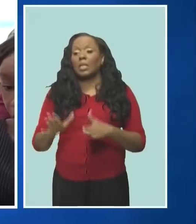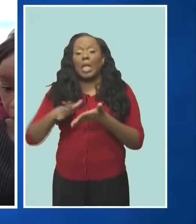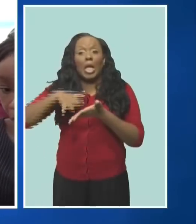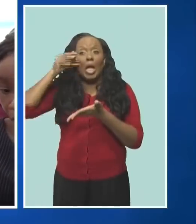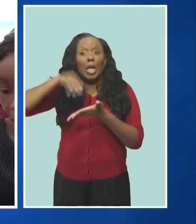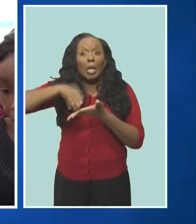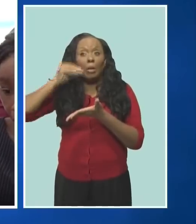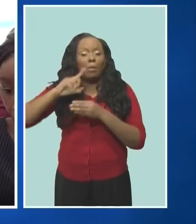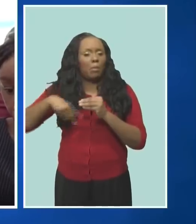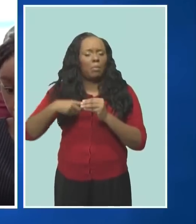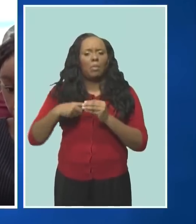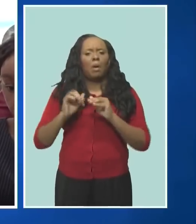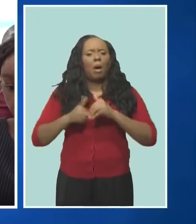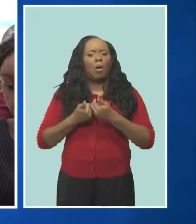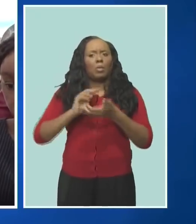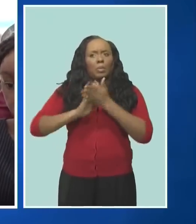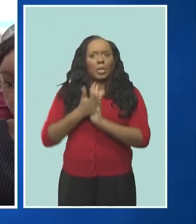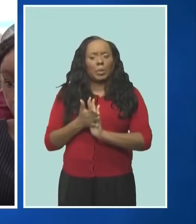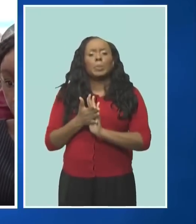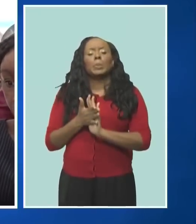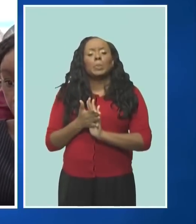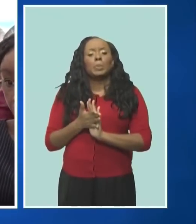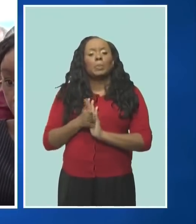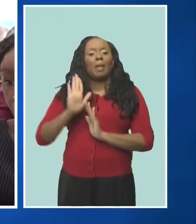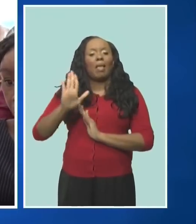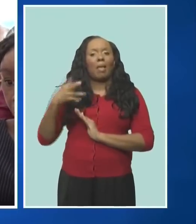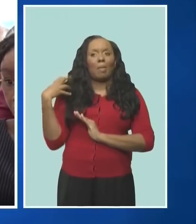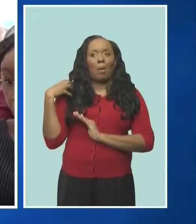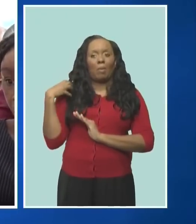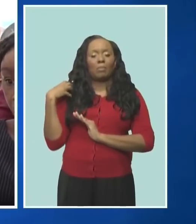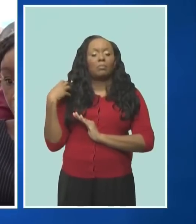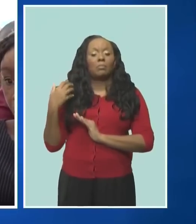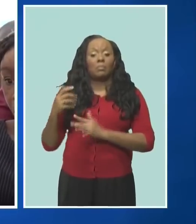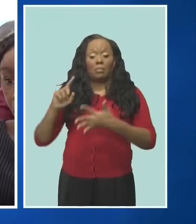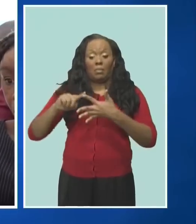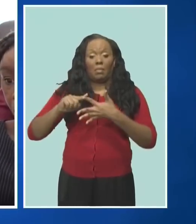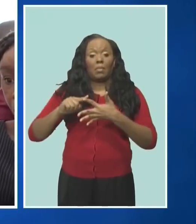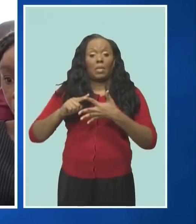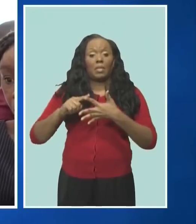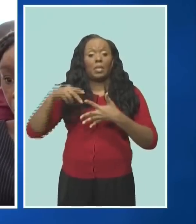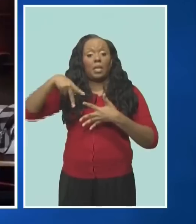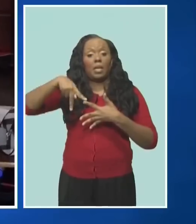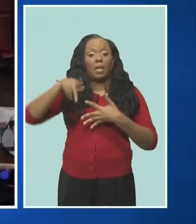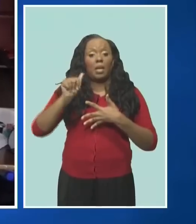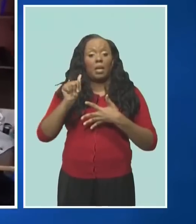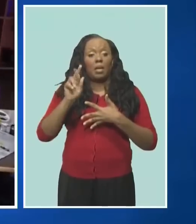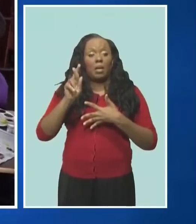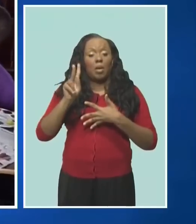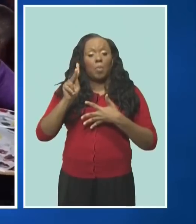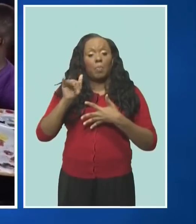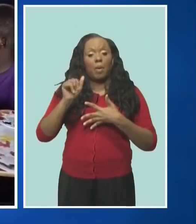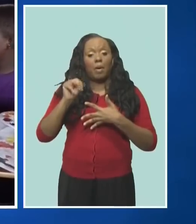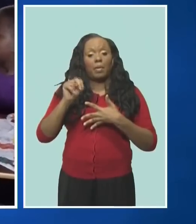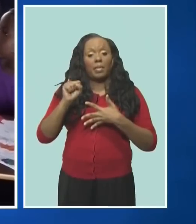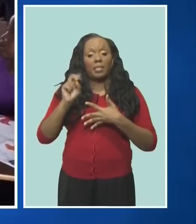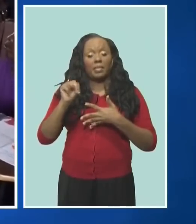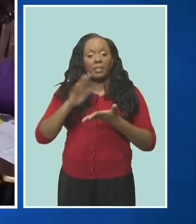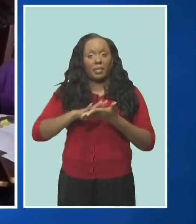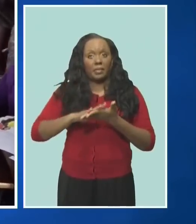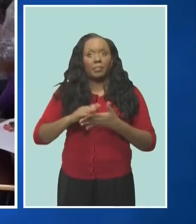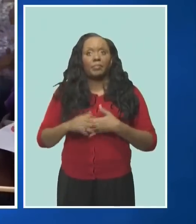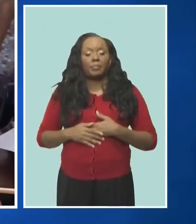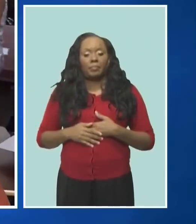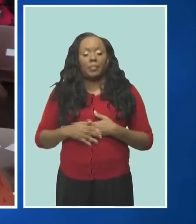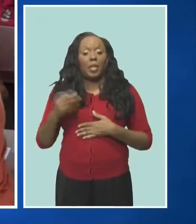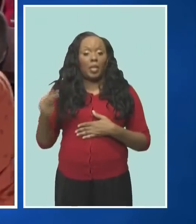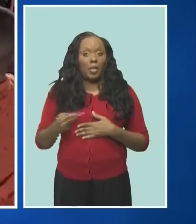be an entrepreneur. And that is being housed at Parkinson Secondary. On Thursday, a sports day will be held